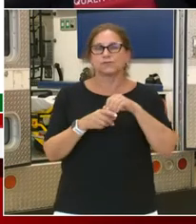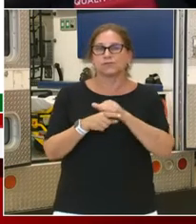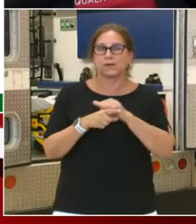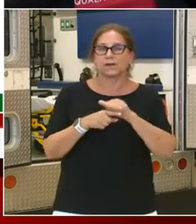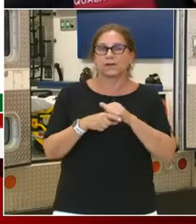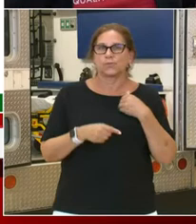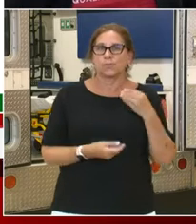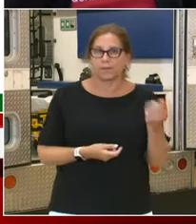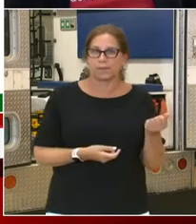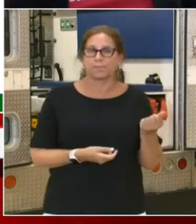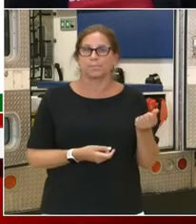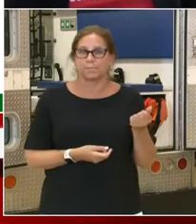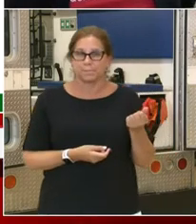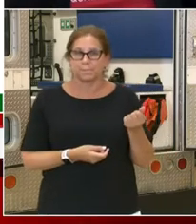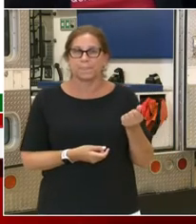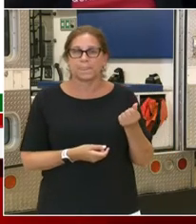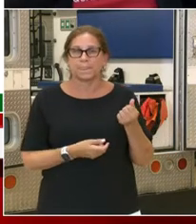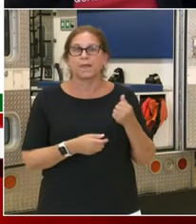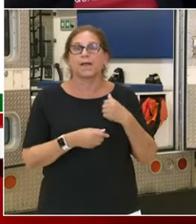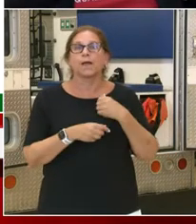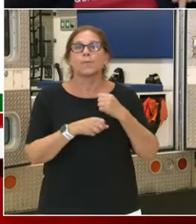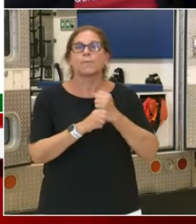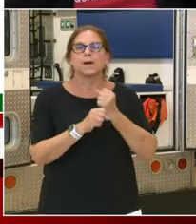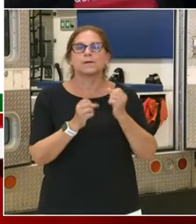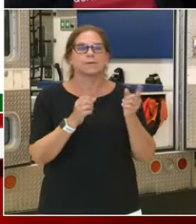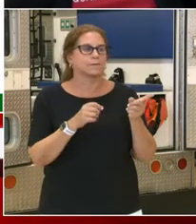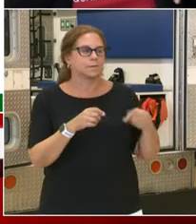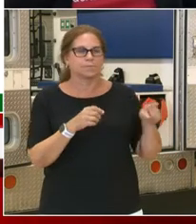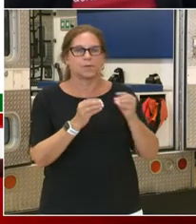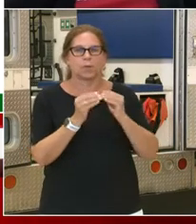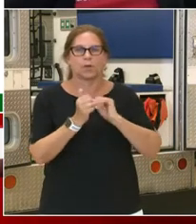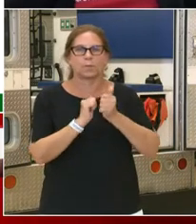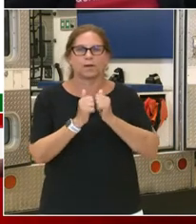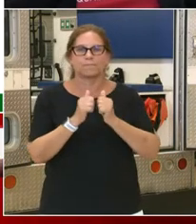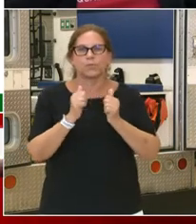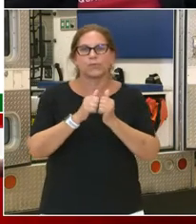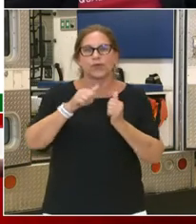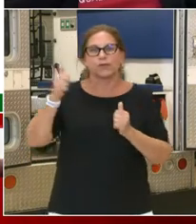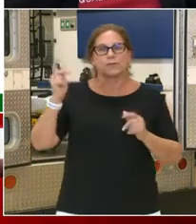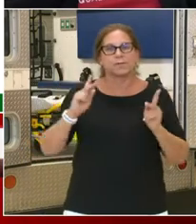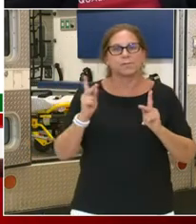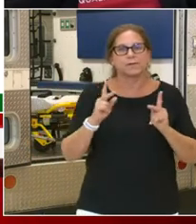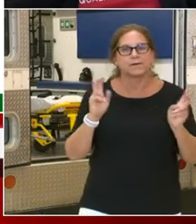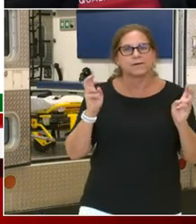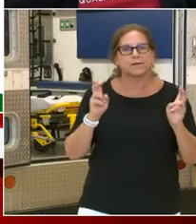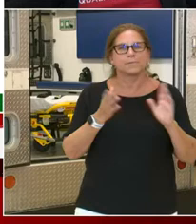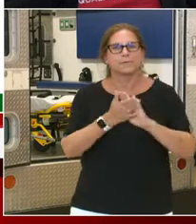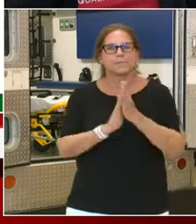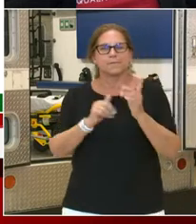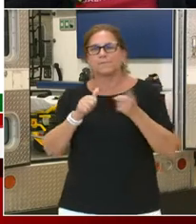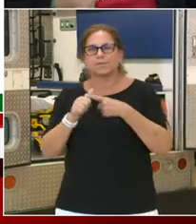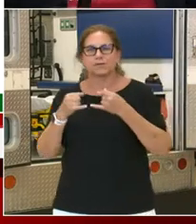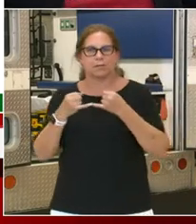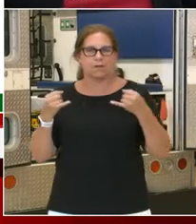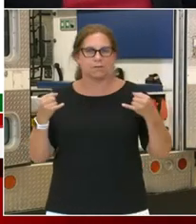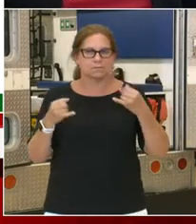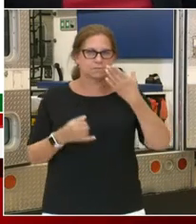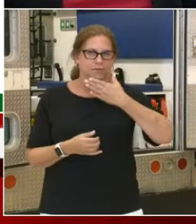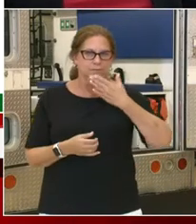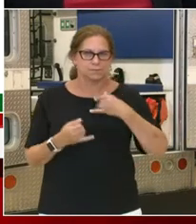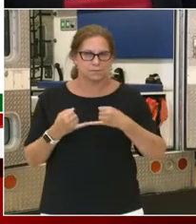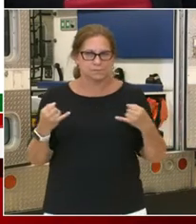make them more competitive so that they can be first in line for all of the jobs that are now open and available here in the District of Columbia. That's